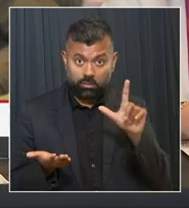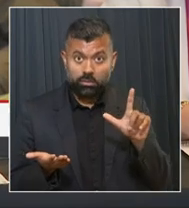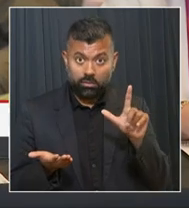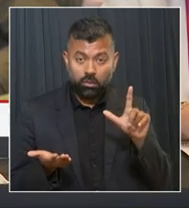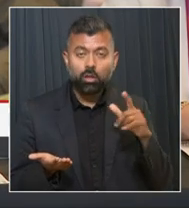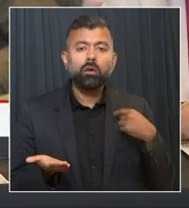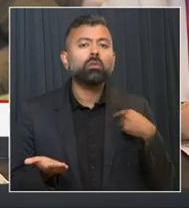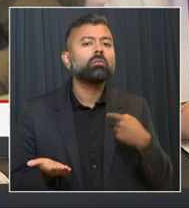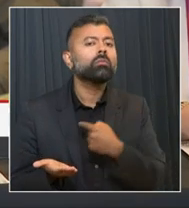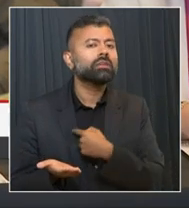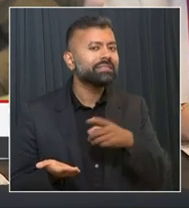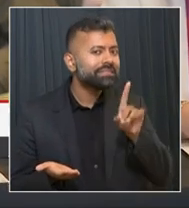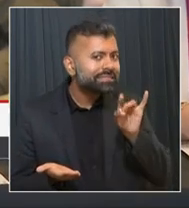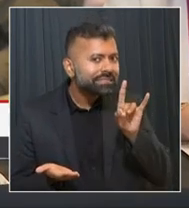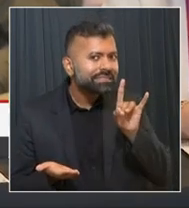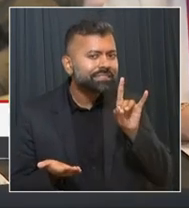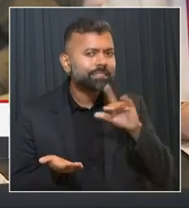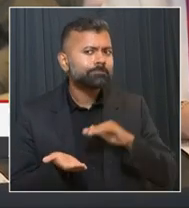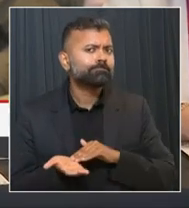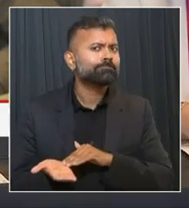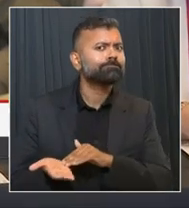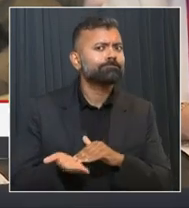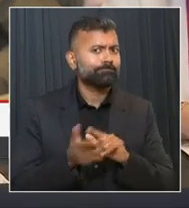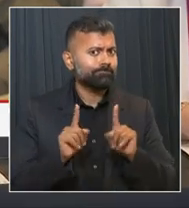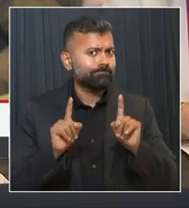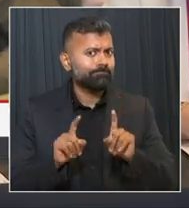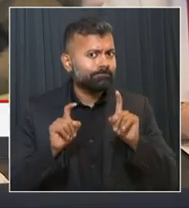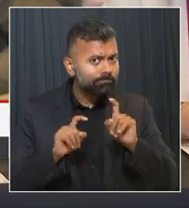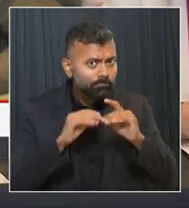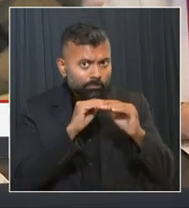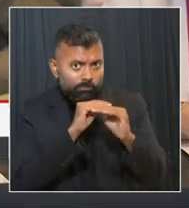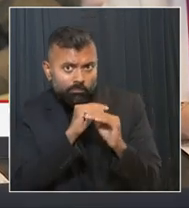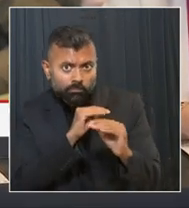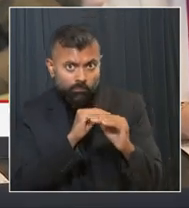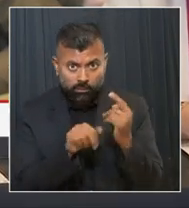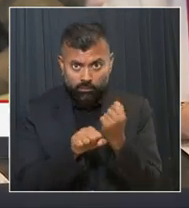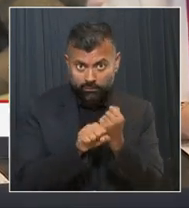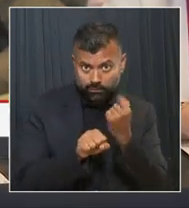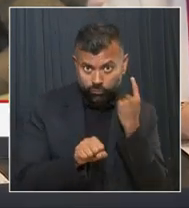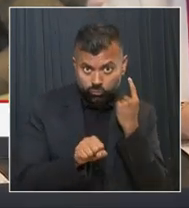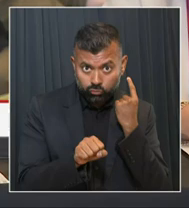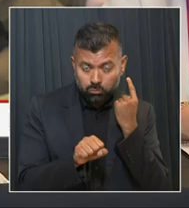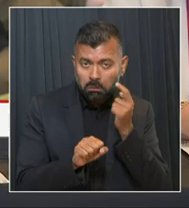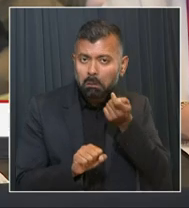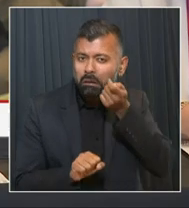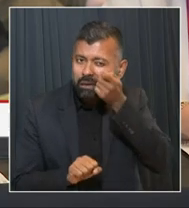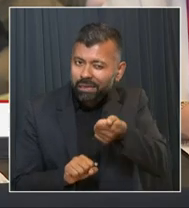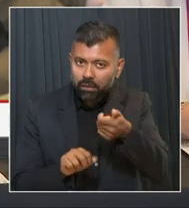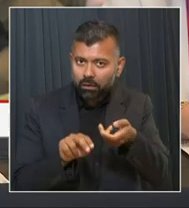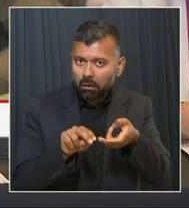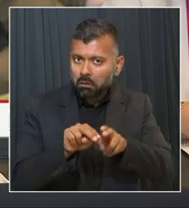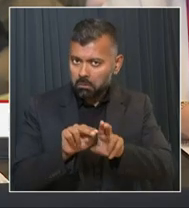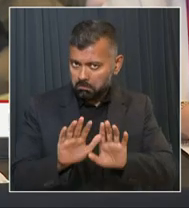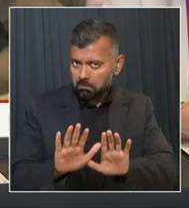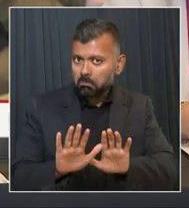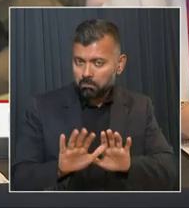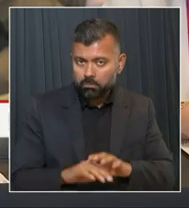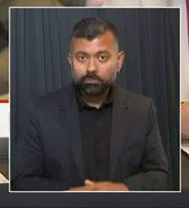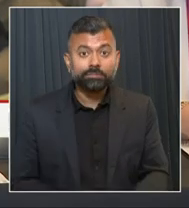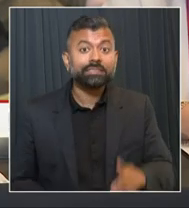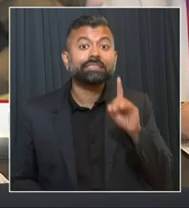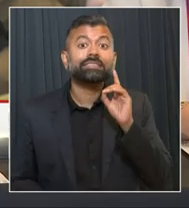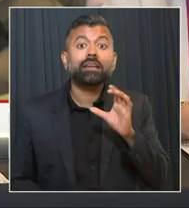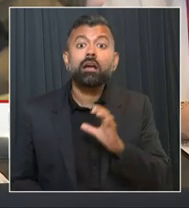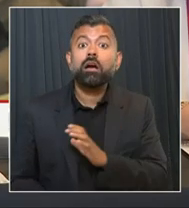level for PFL in our last budget that had an increase. The council exceeded that